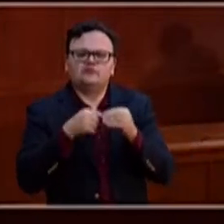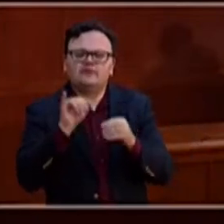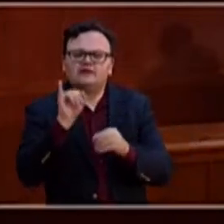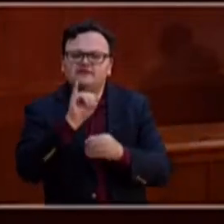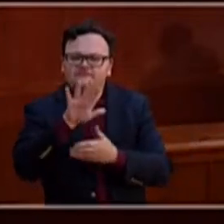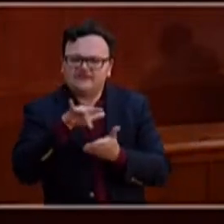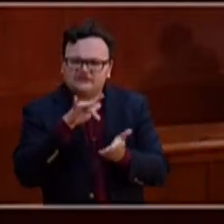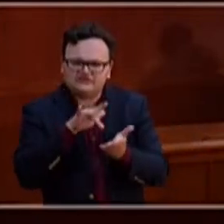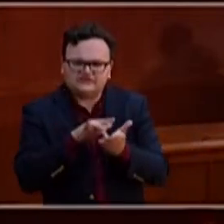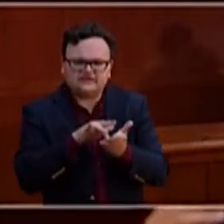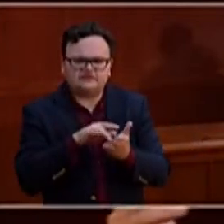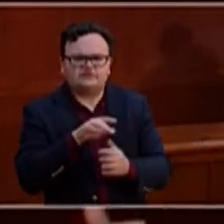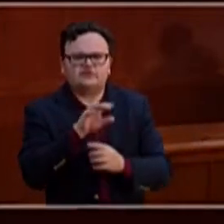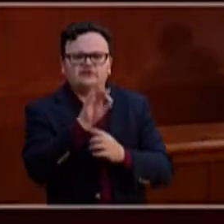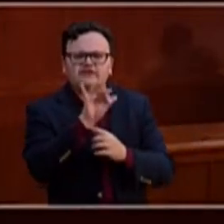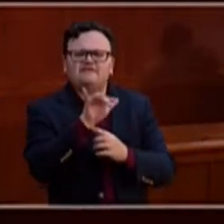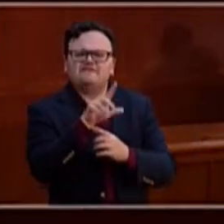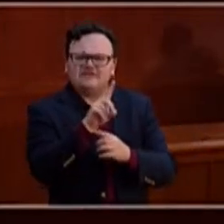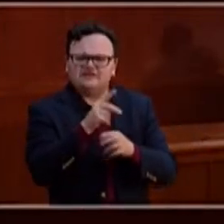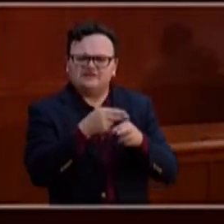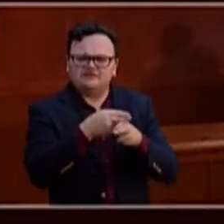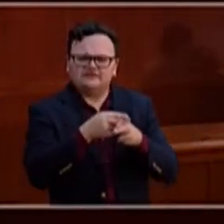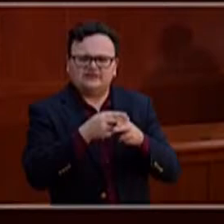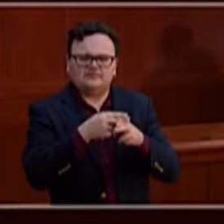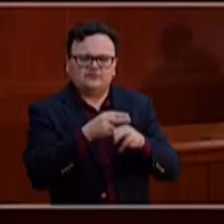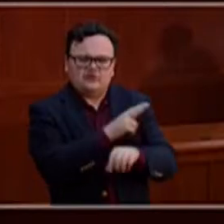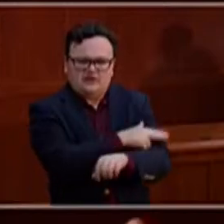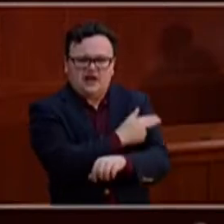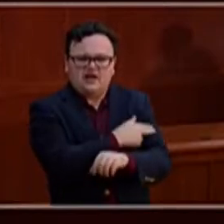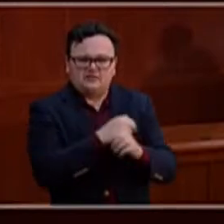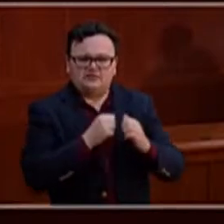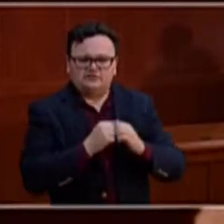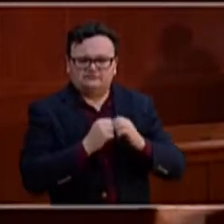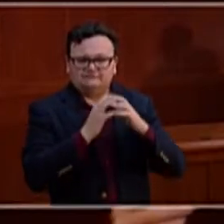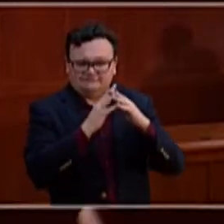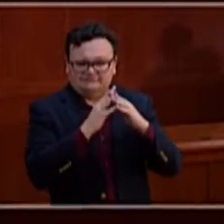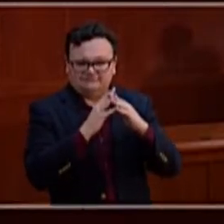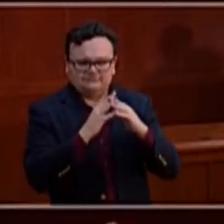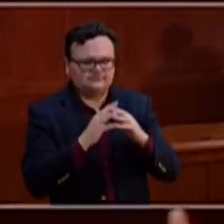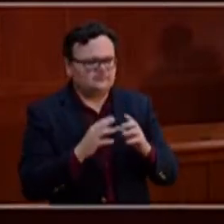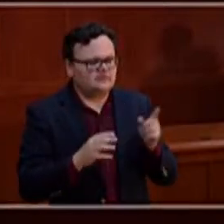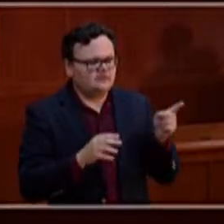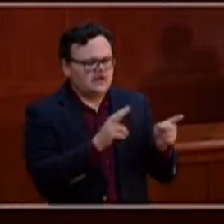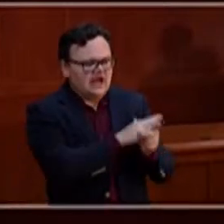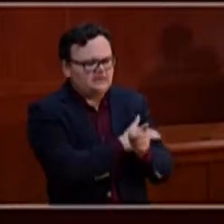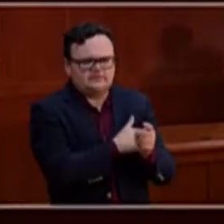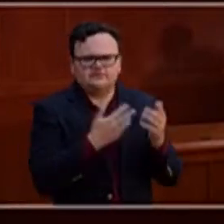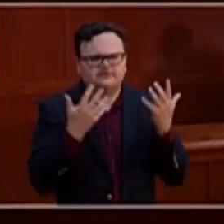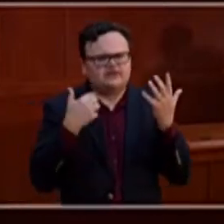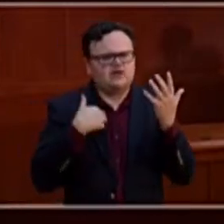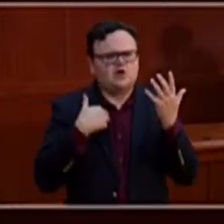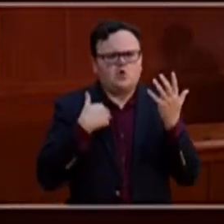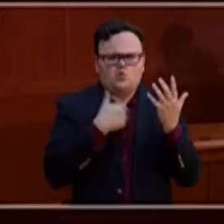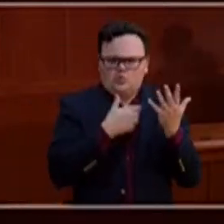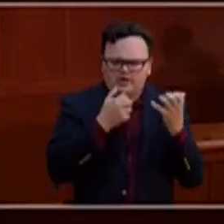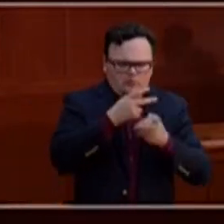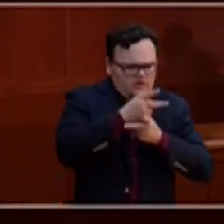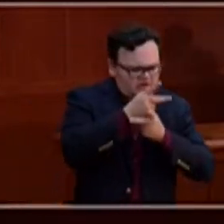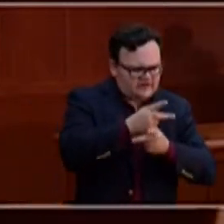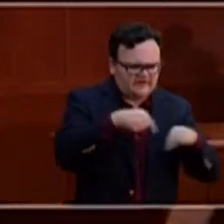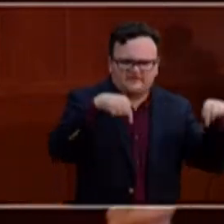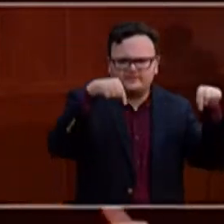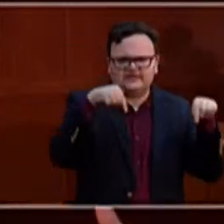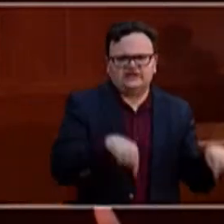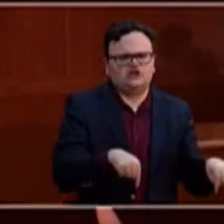routinely say is, I will be competing for staff with those facilities. It doesn't mean that they may not, in the worst